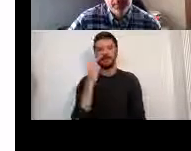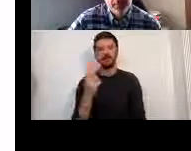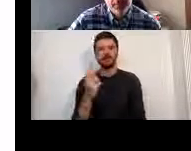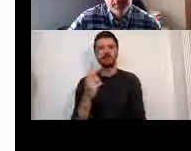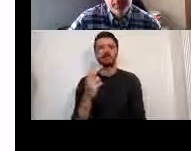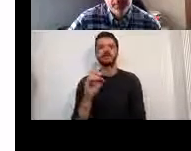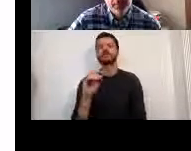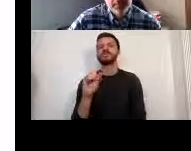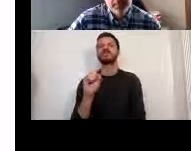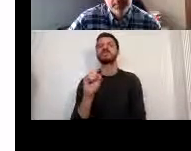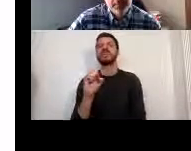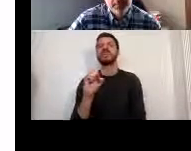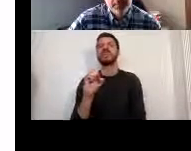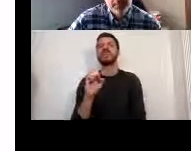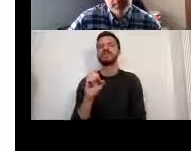us a good measure of